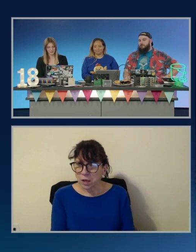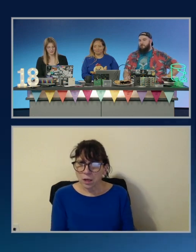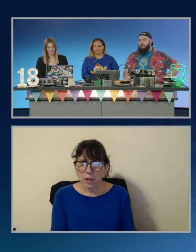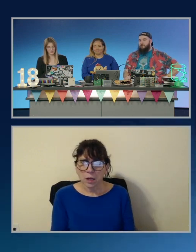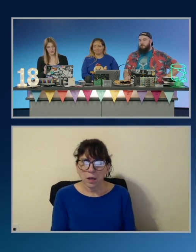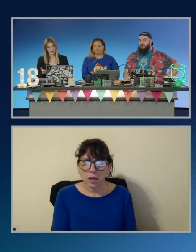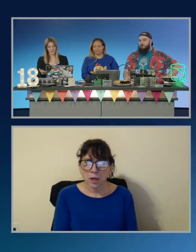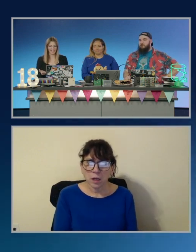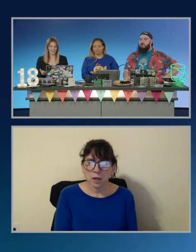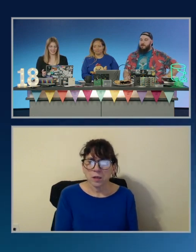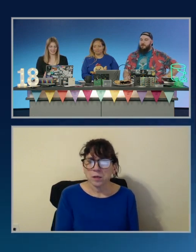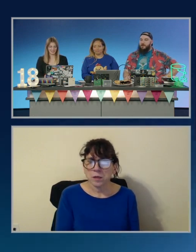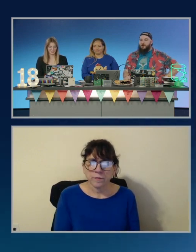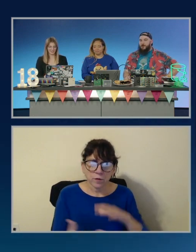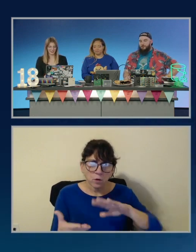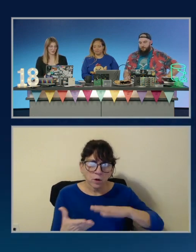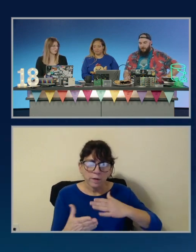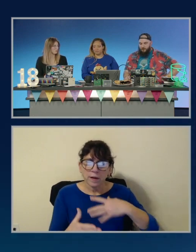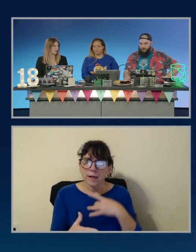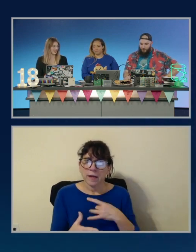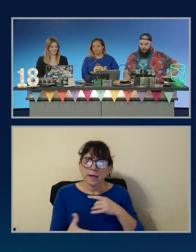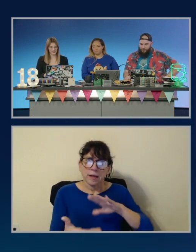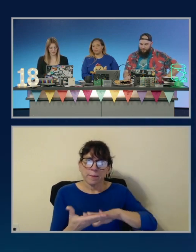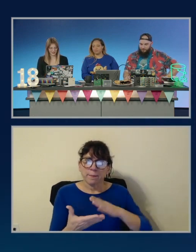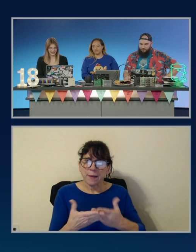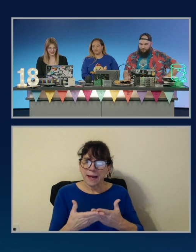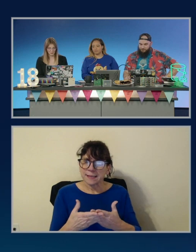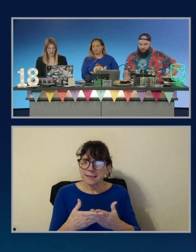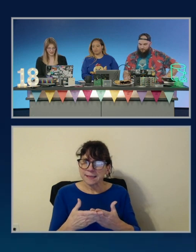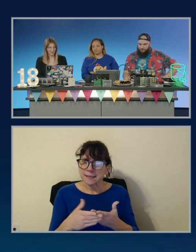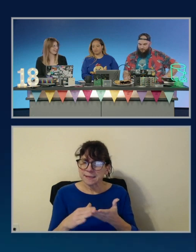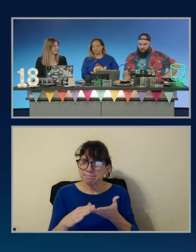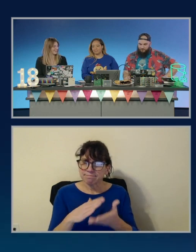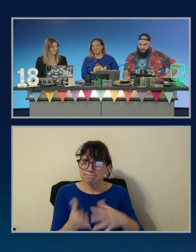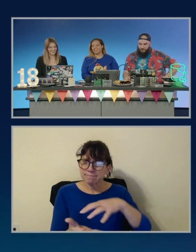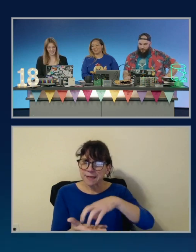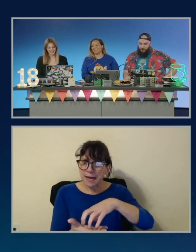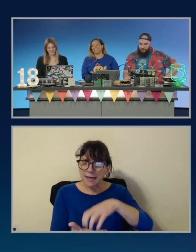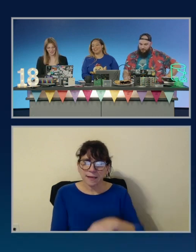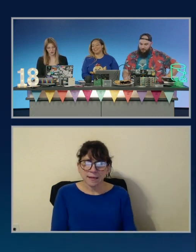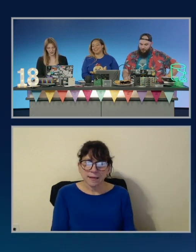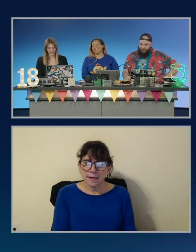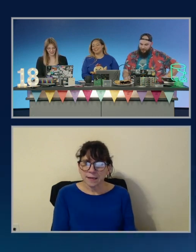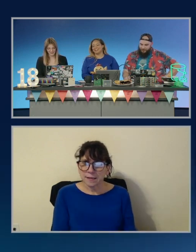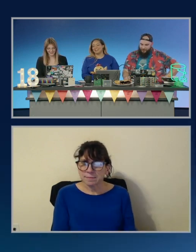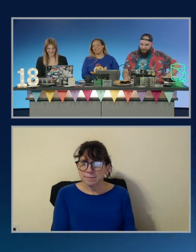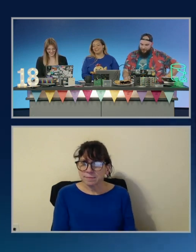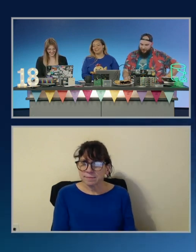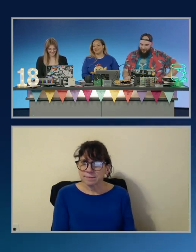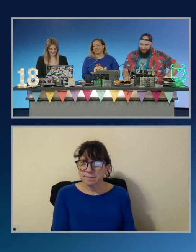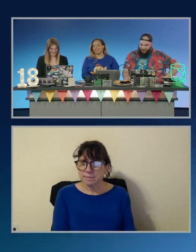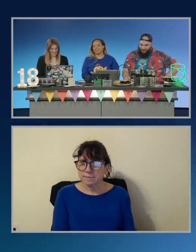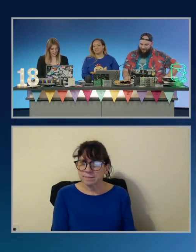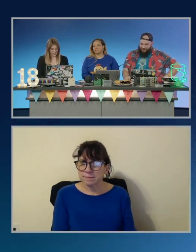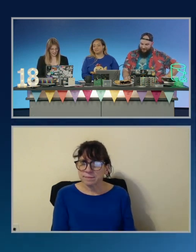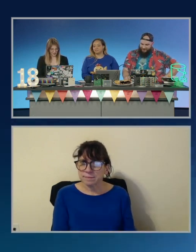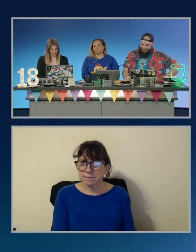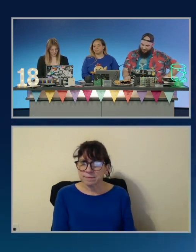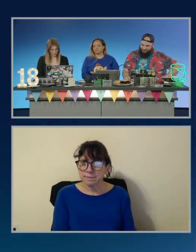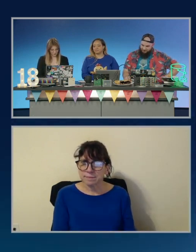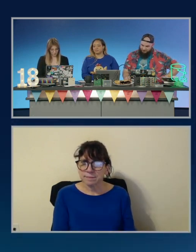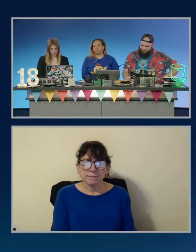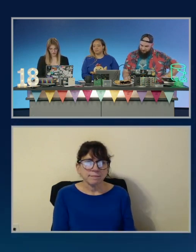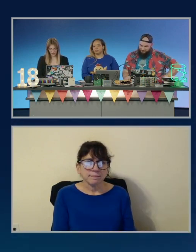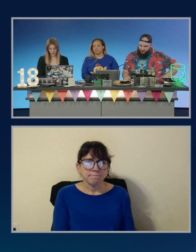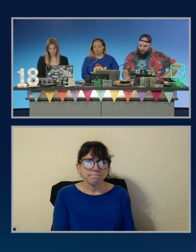be like a... Yeah, baked cake. Baked cake, okay. I don't know. Pie seems like it's a baked cake. Okay.